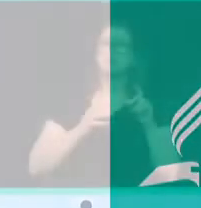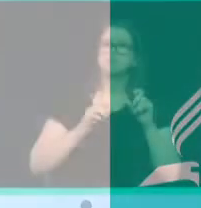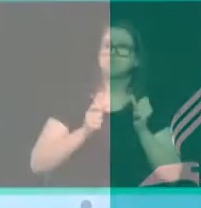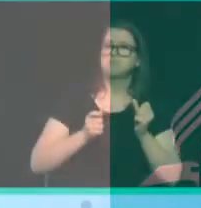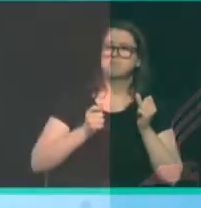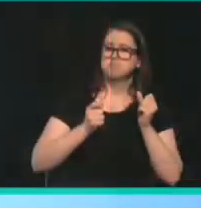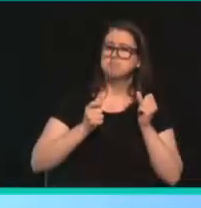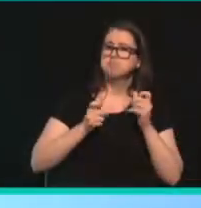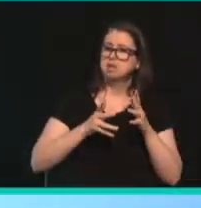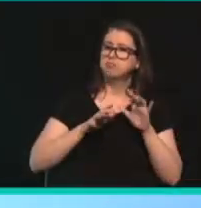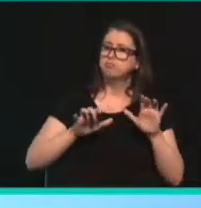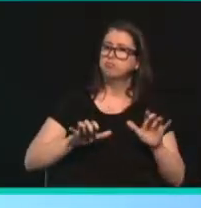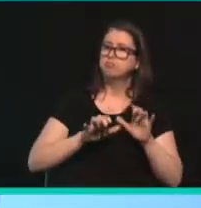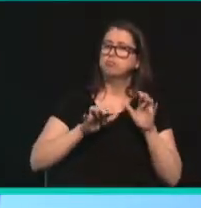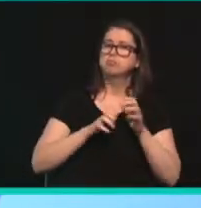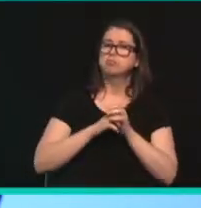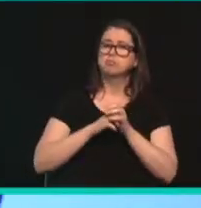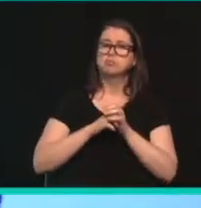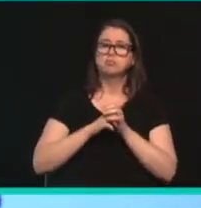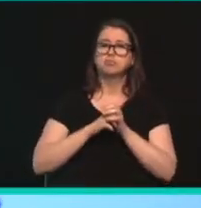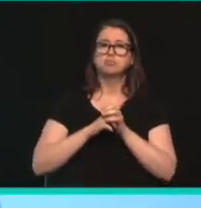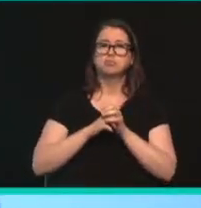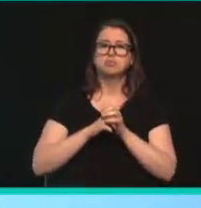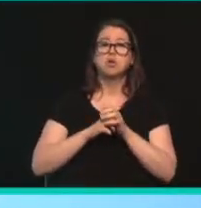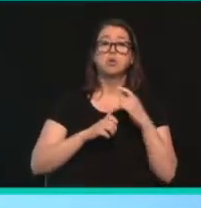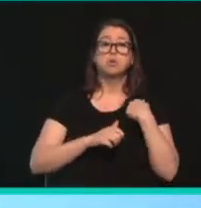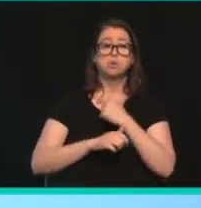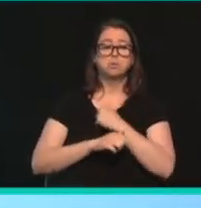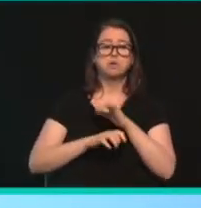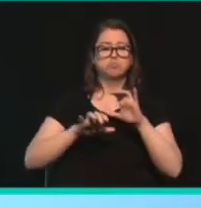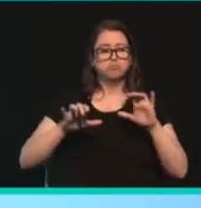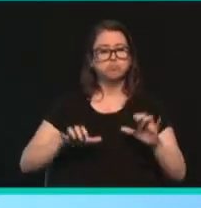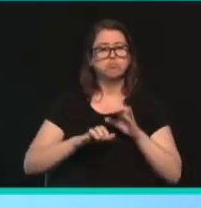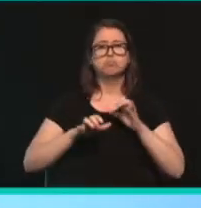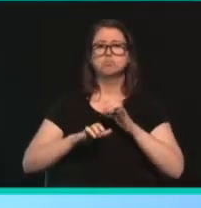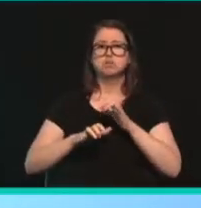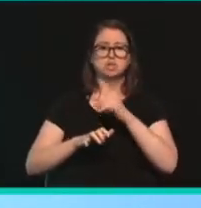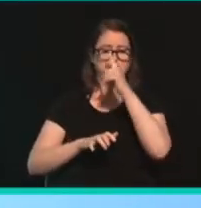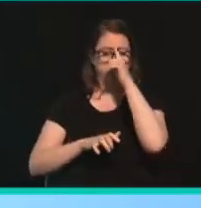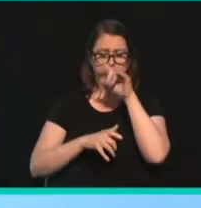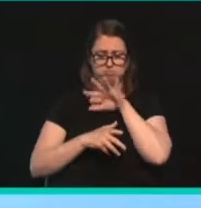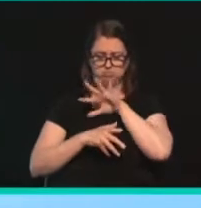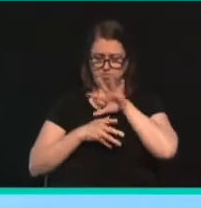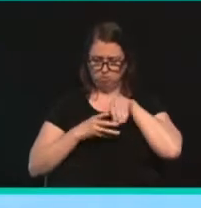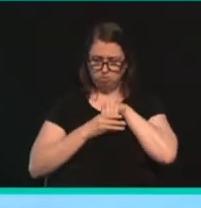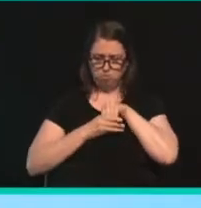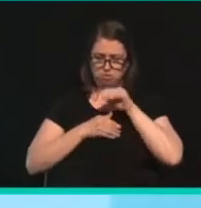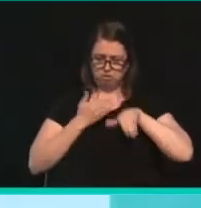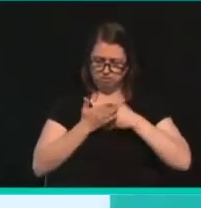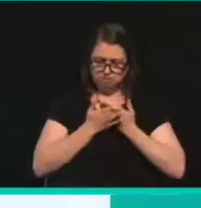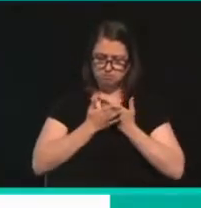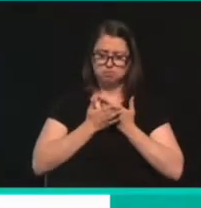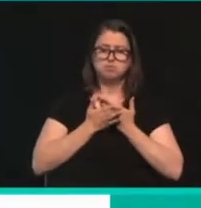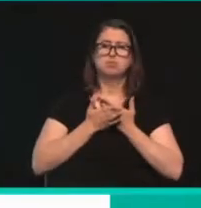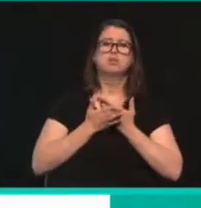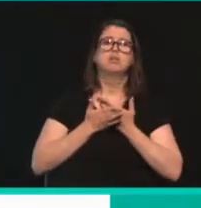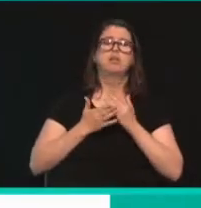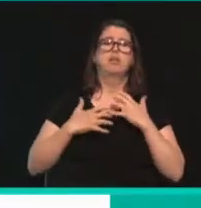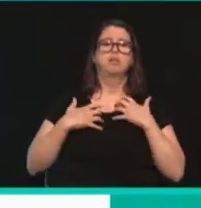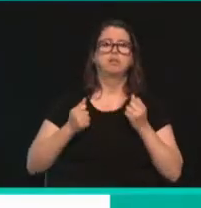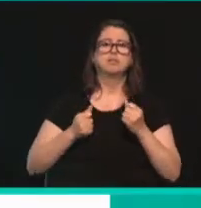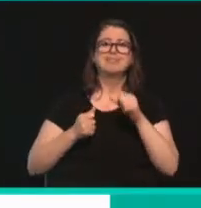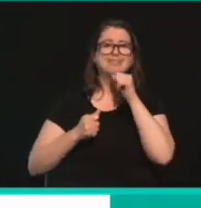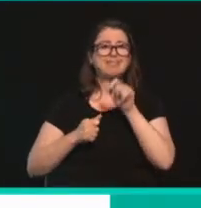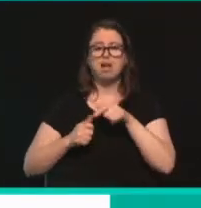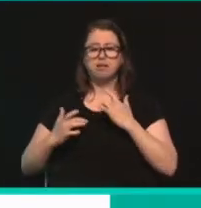well. We are driving holistic health. This is what we're wanting to do. It's no more just an